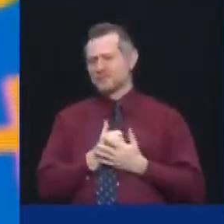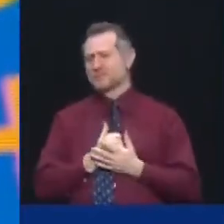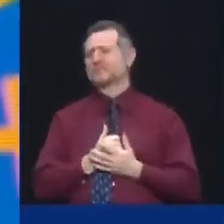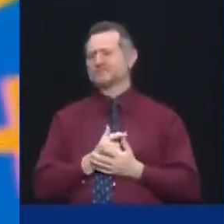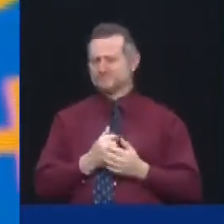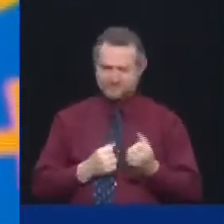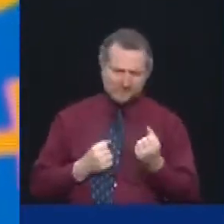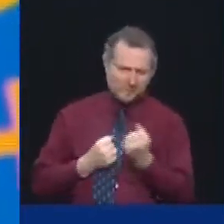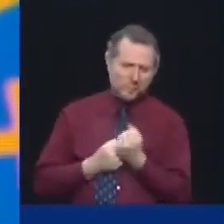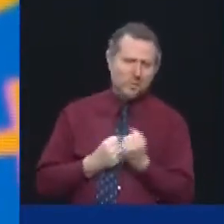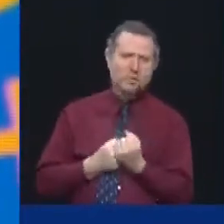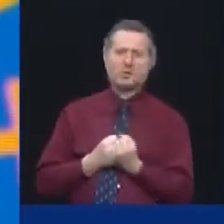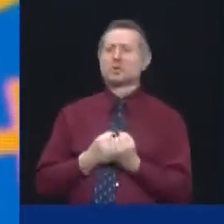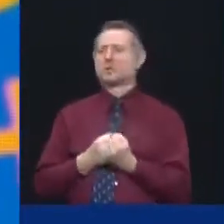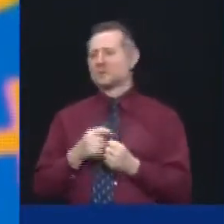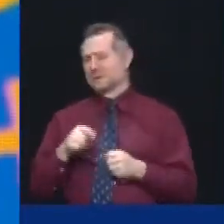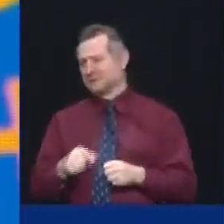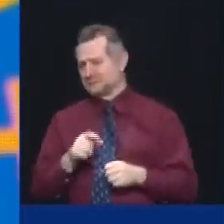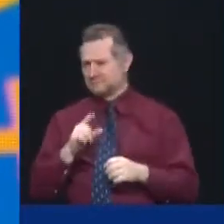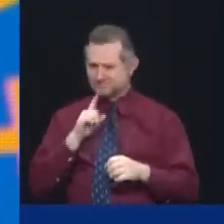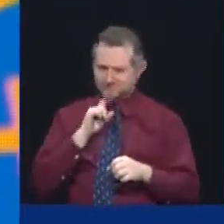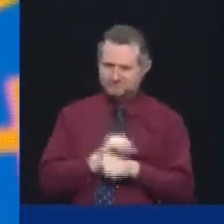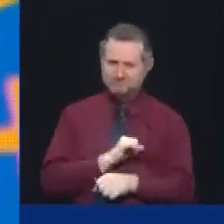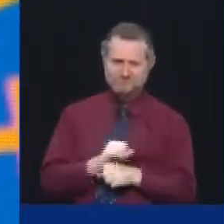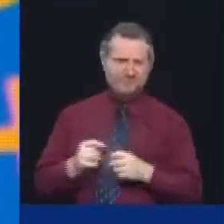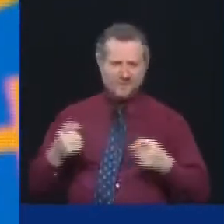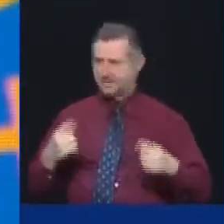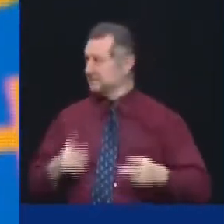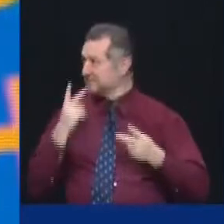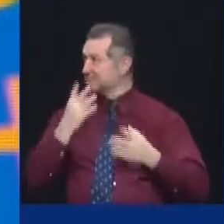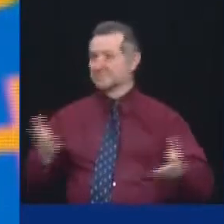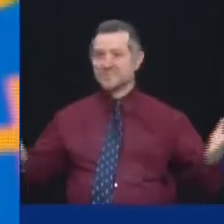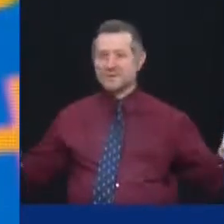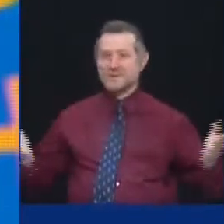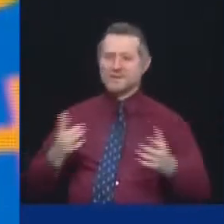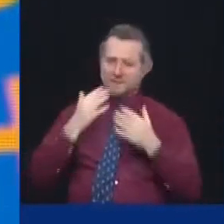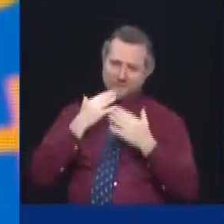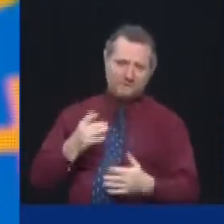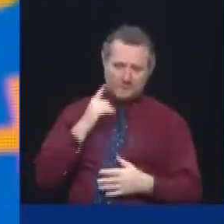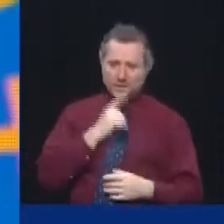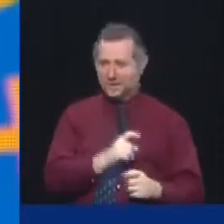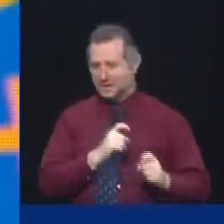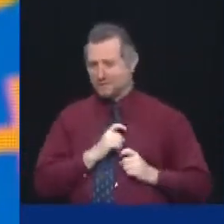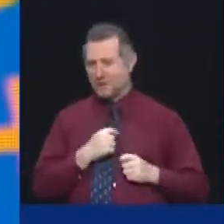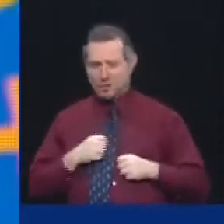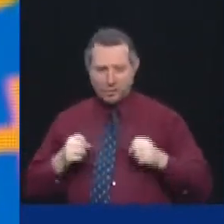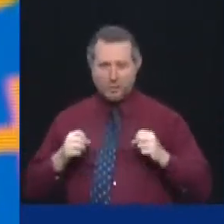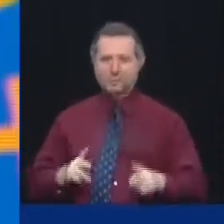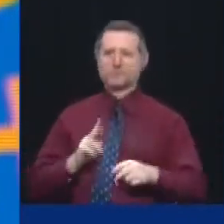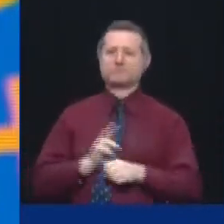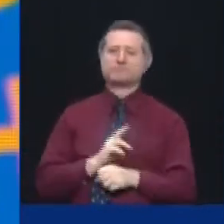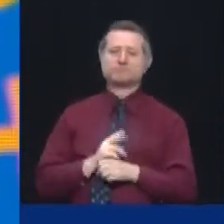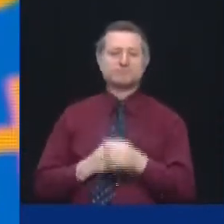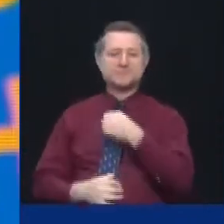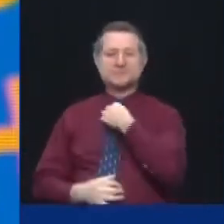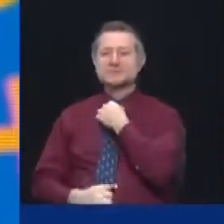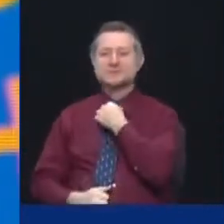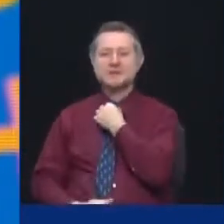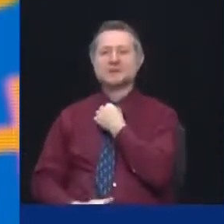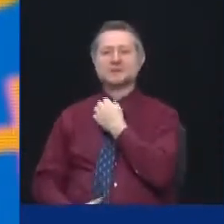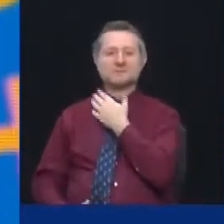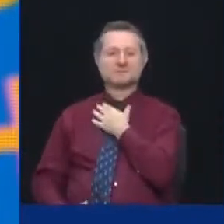excited. As soon as we can get to full capacity, Javits is ready, and we're going to give